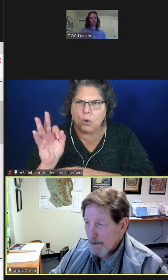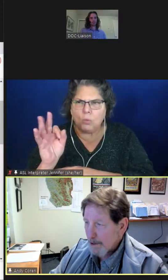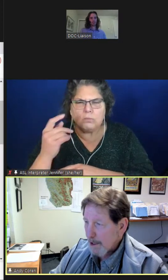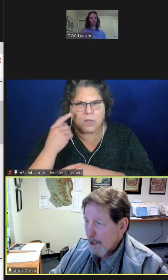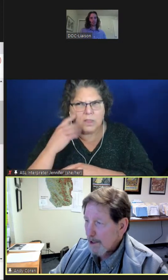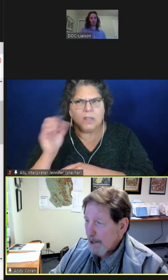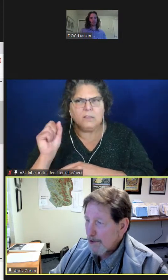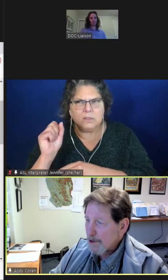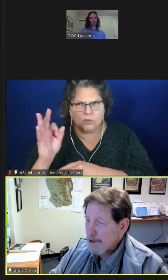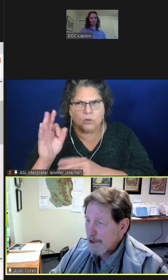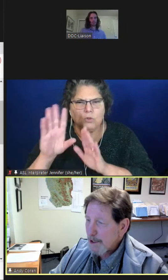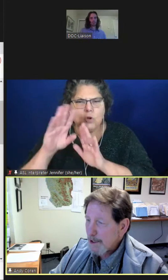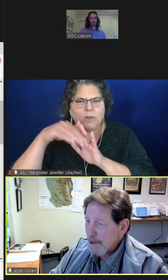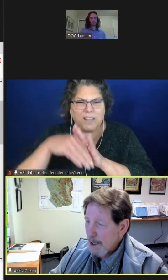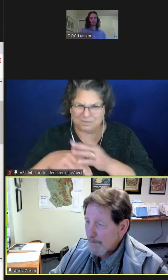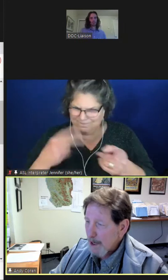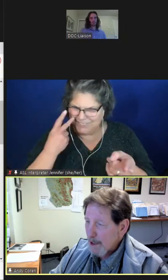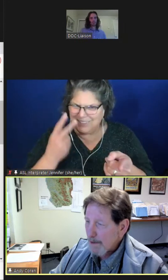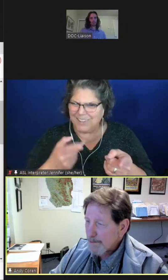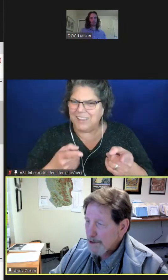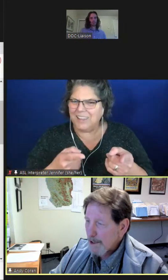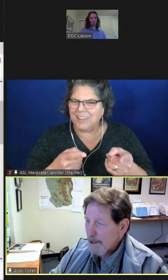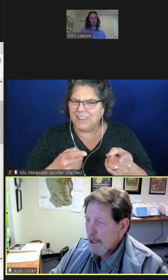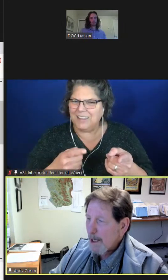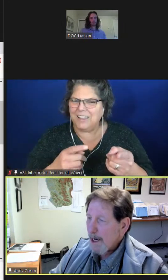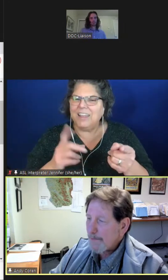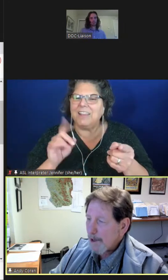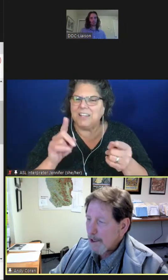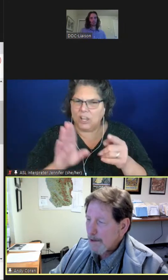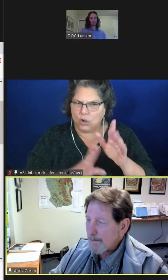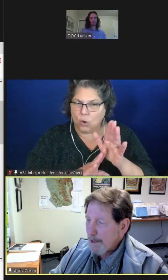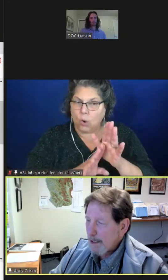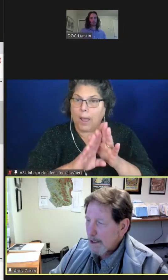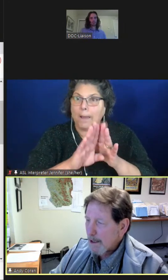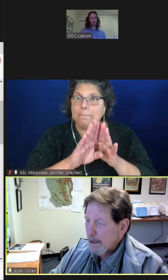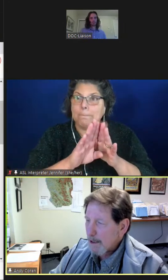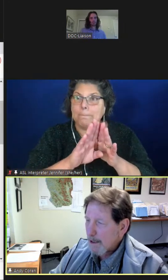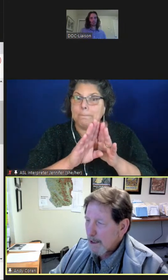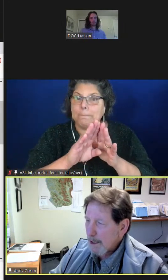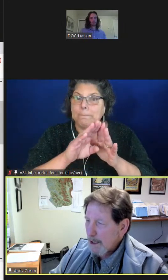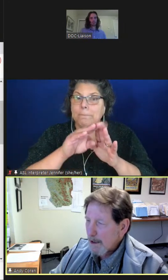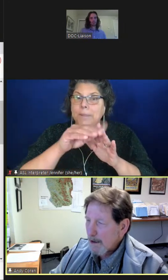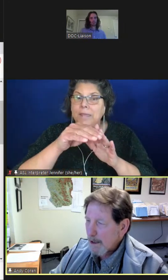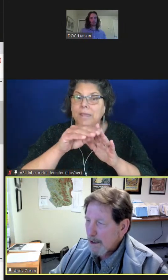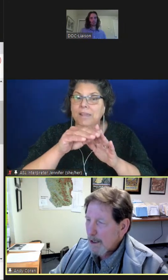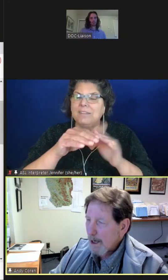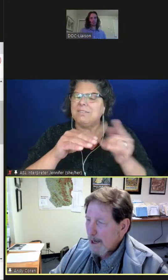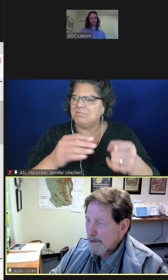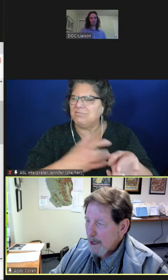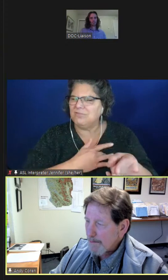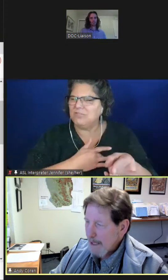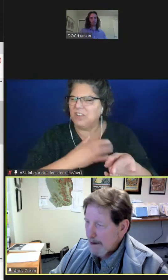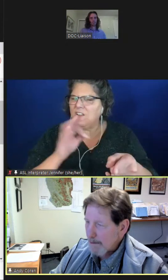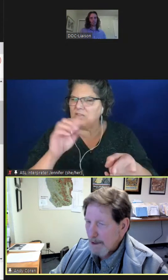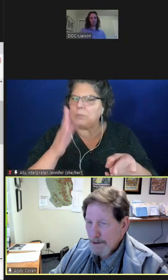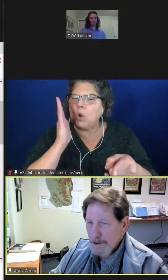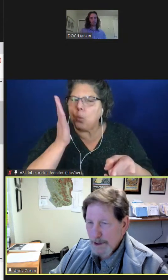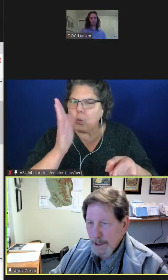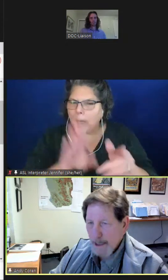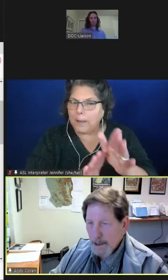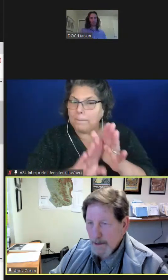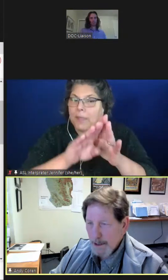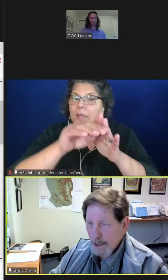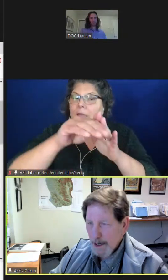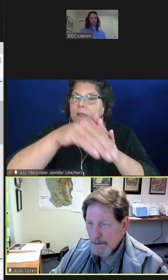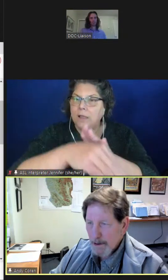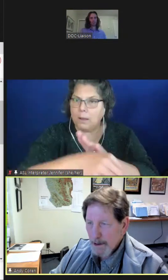they're going down. Now you can see that they have gone up slightly, and they're going to peak here and come down, and you'll see